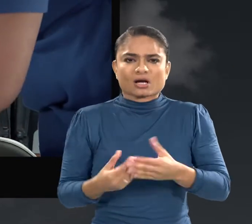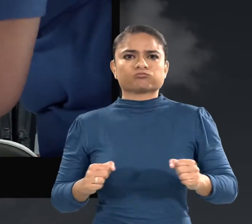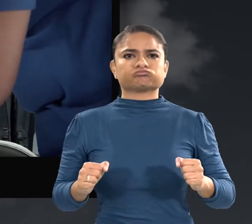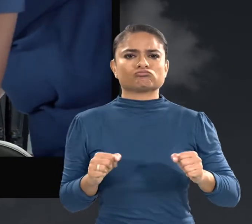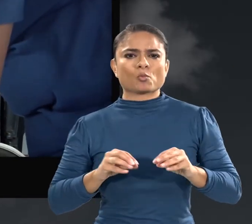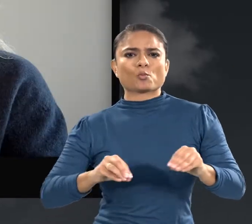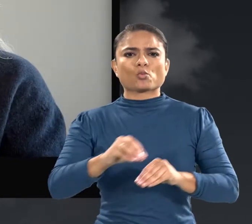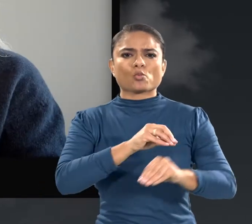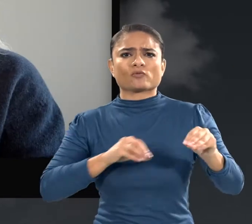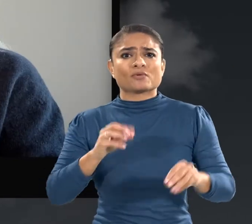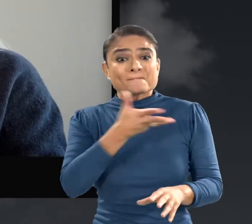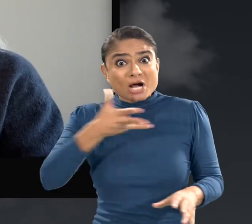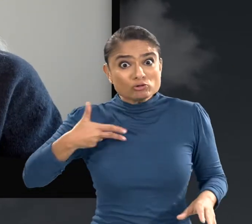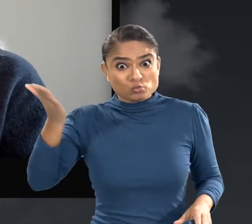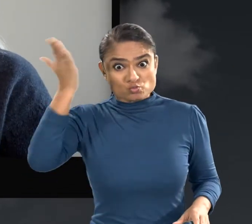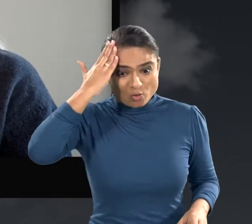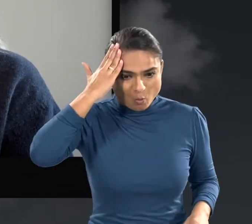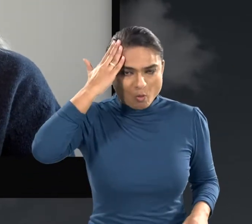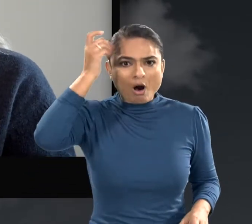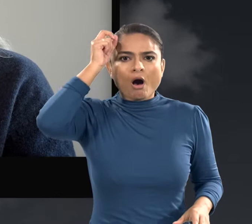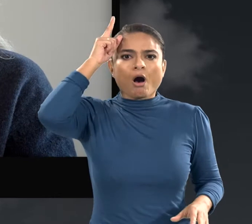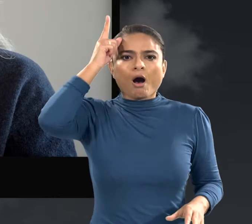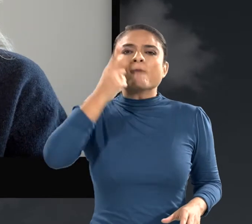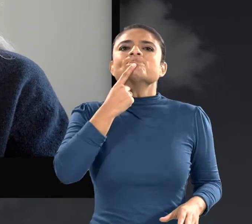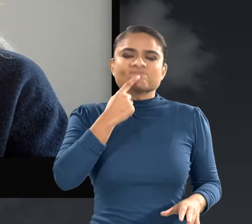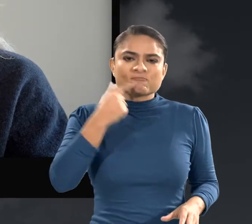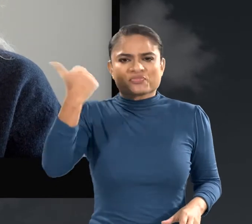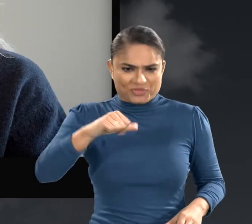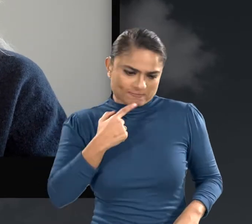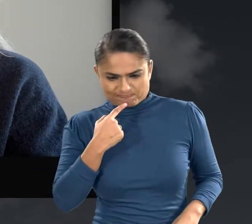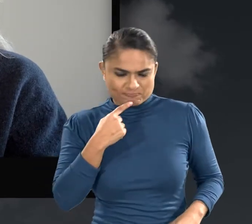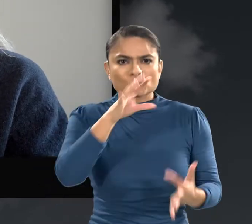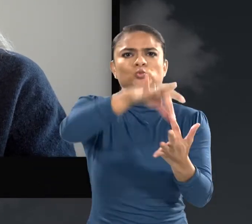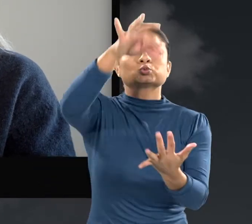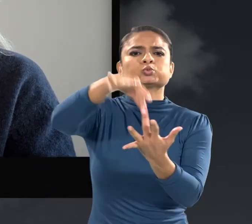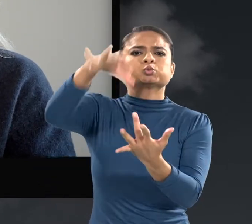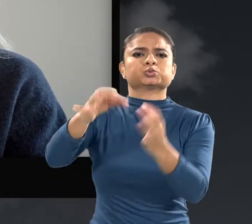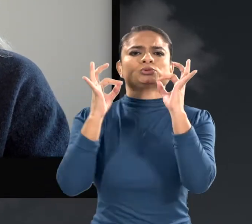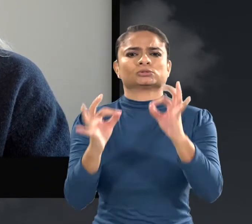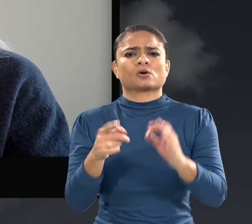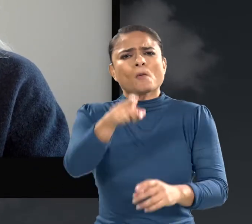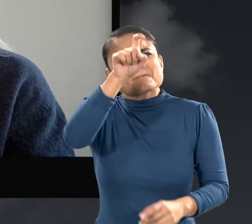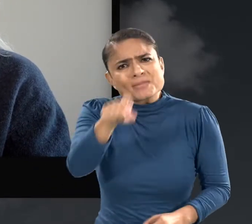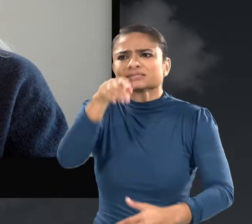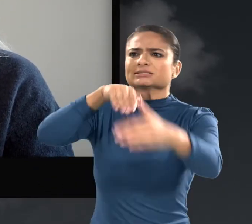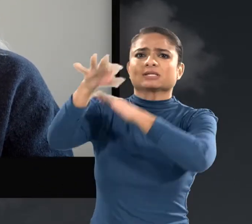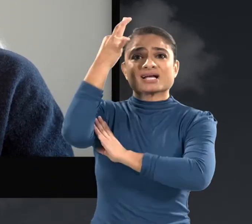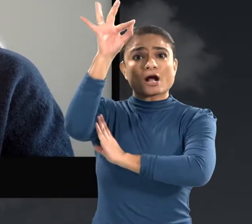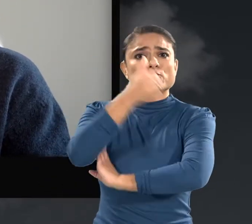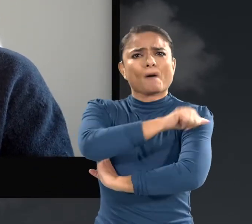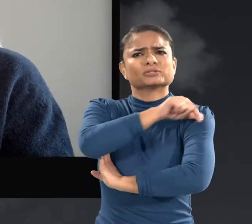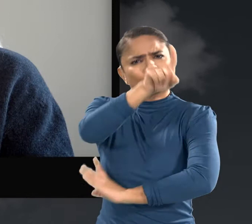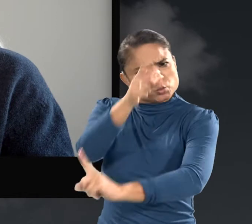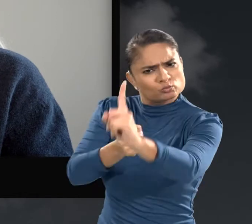can improve. When the parent knows that, then they can make an informed choice to go and lobby